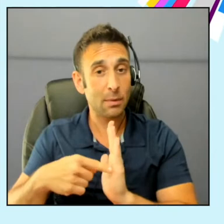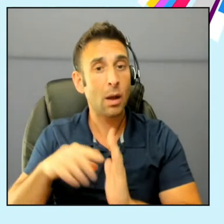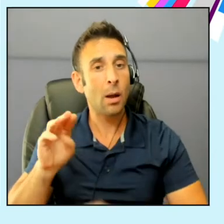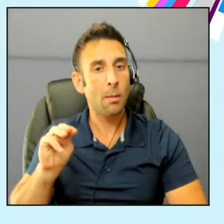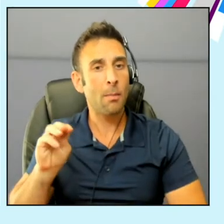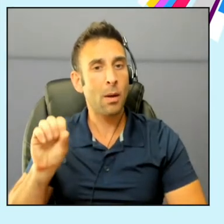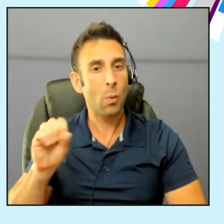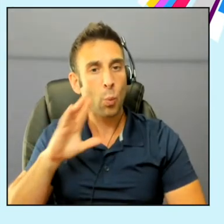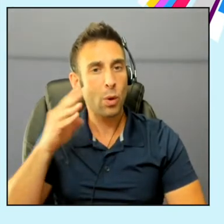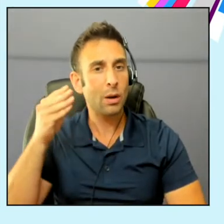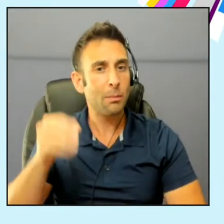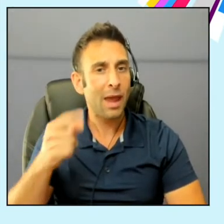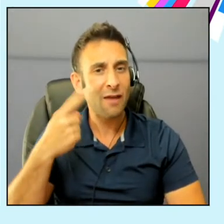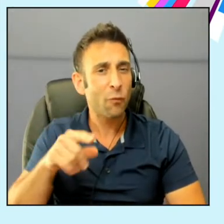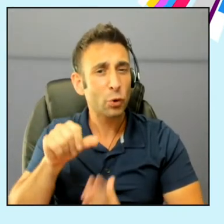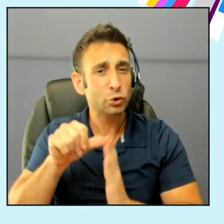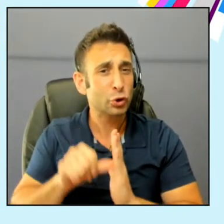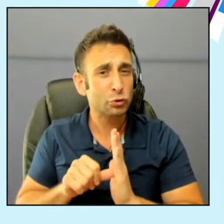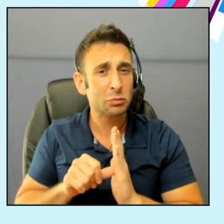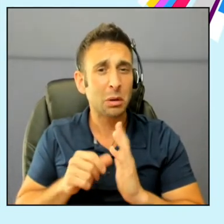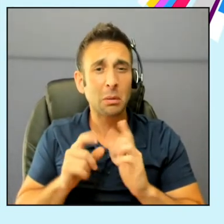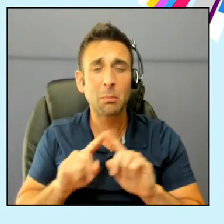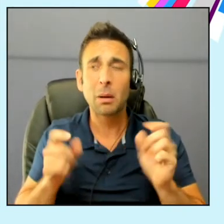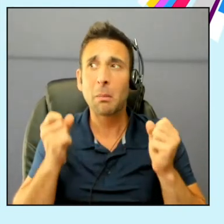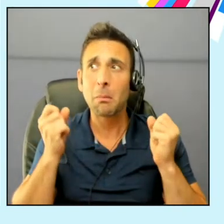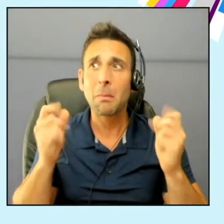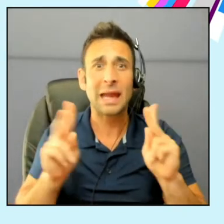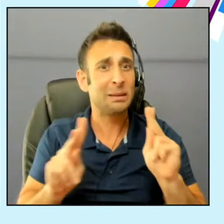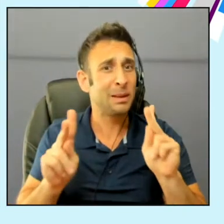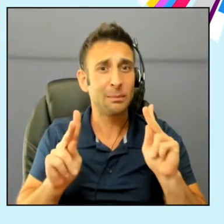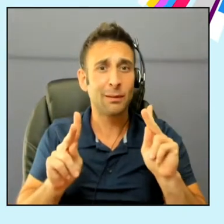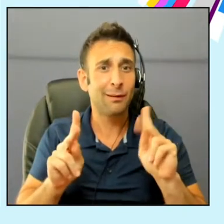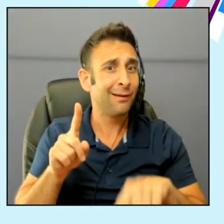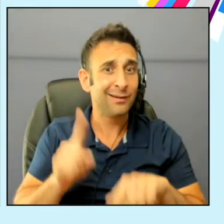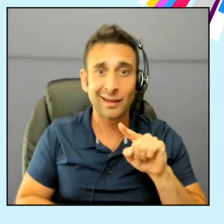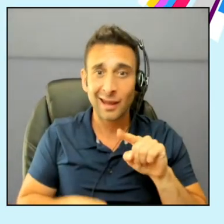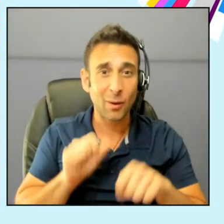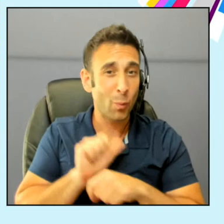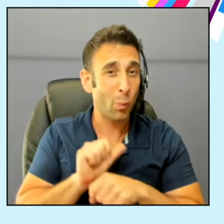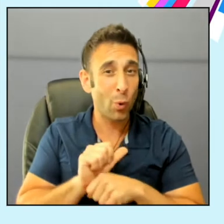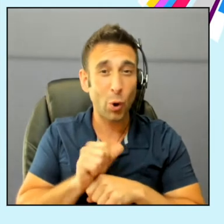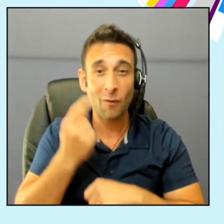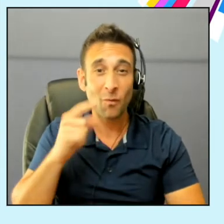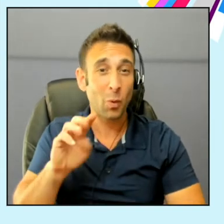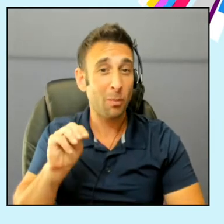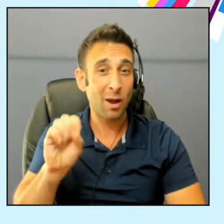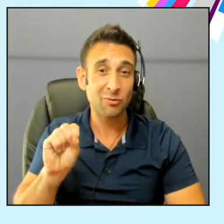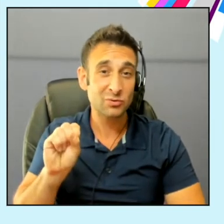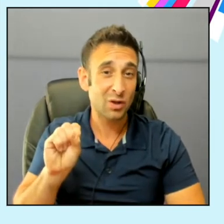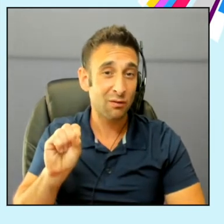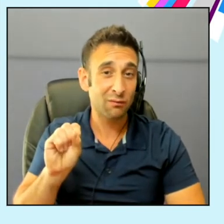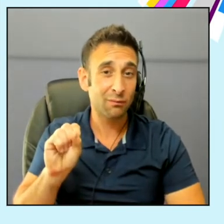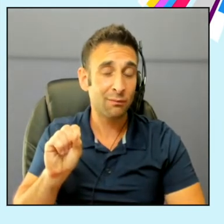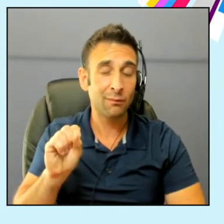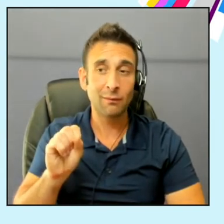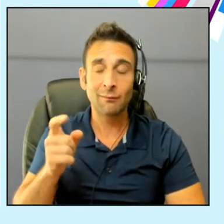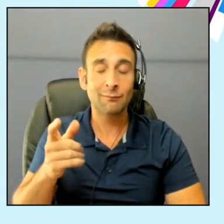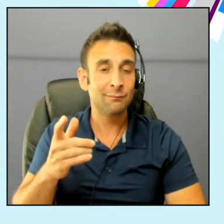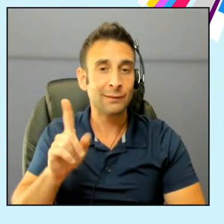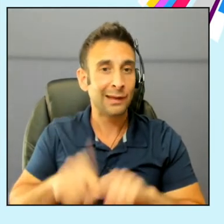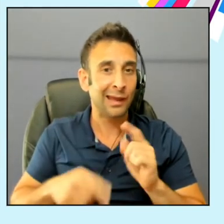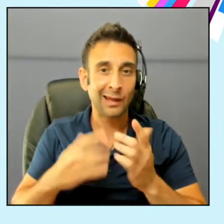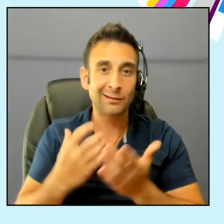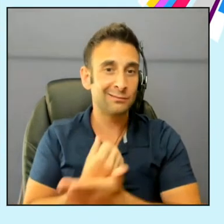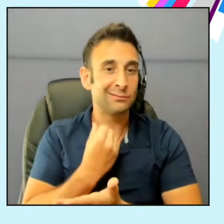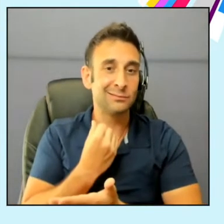there's so many millions of people that could never work for the Microsofts, right? That could not have that. Otherwise,